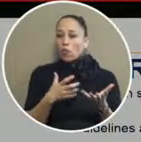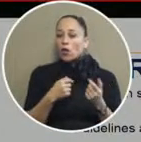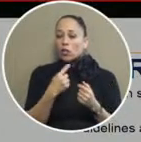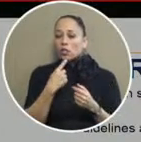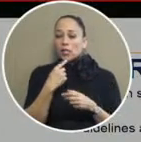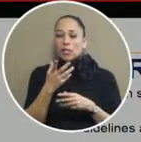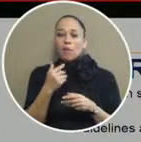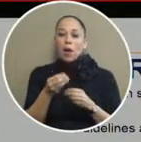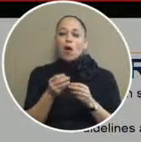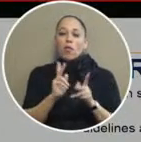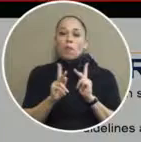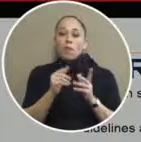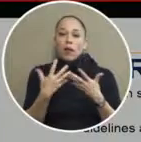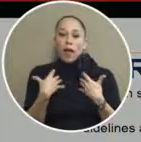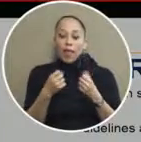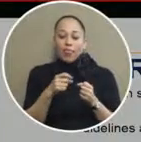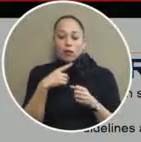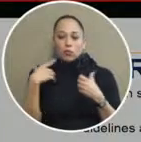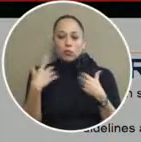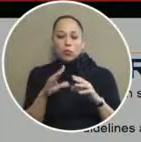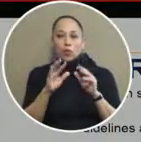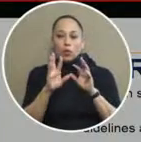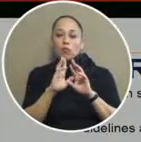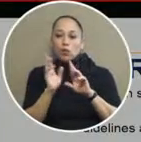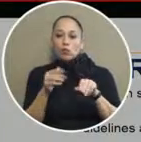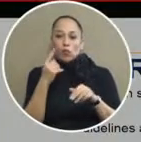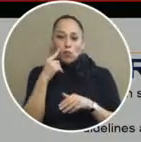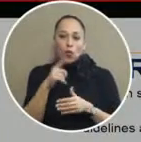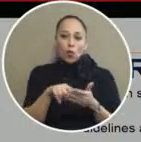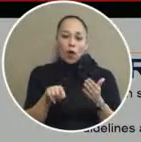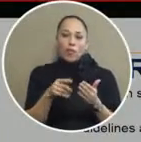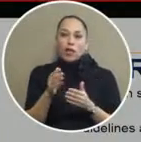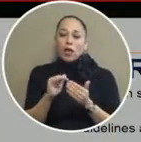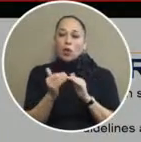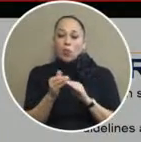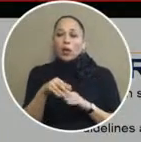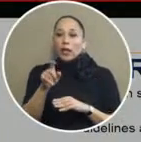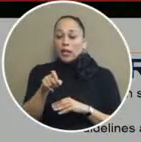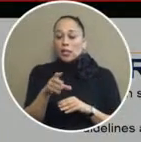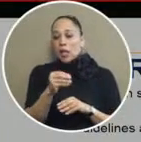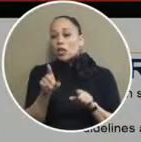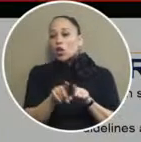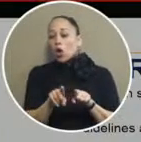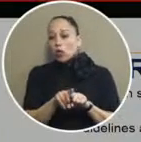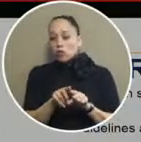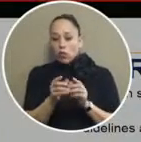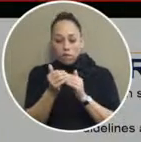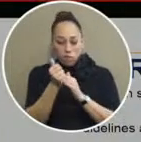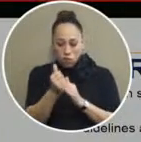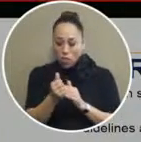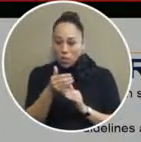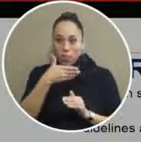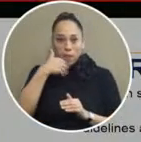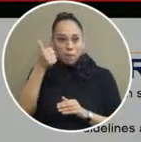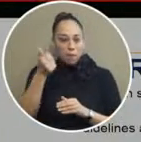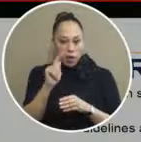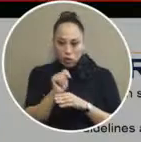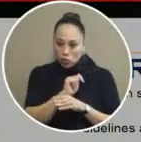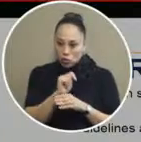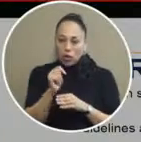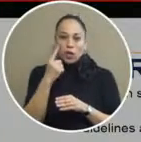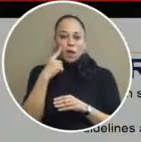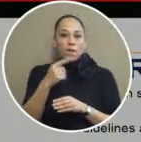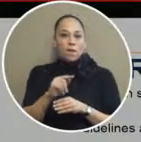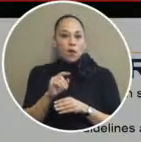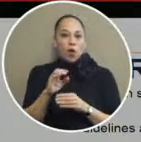public health staff has been incredibly responsive to community needs, while also always following best practices as defined